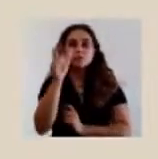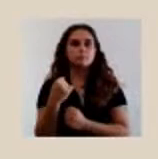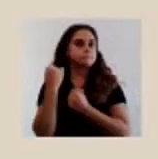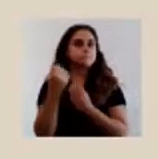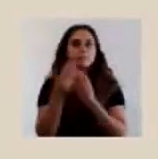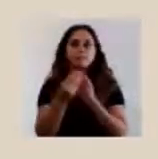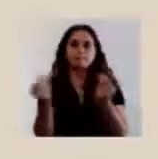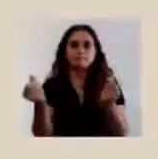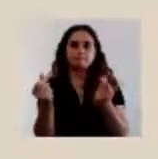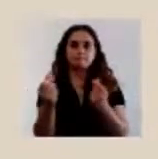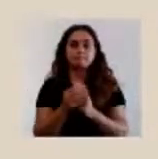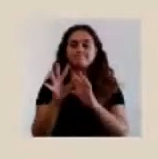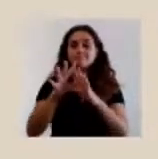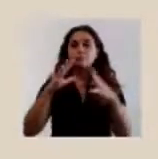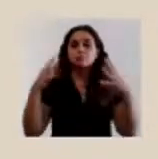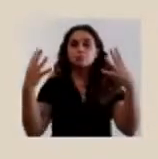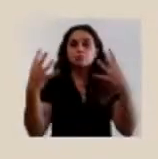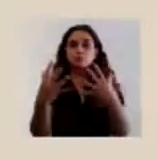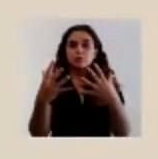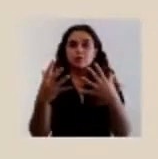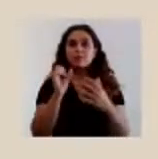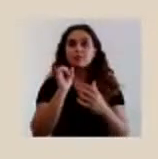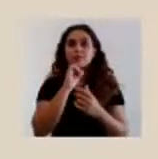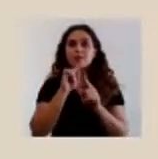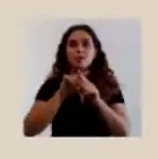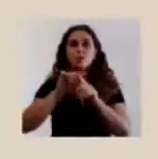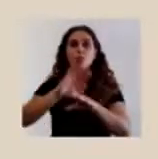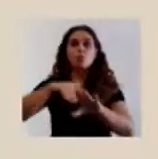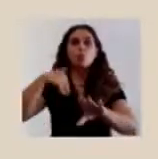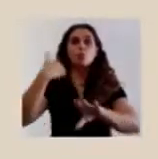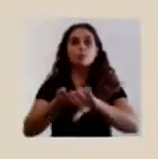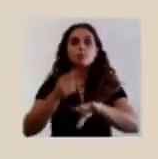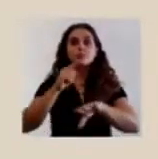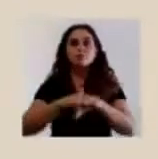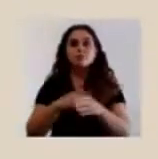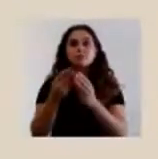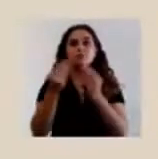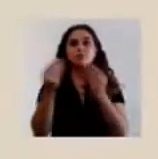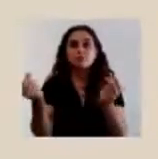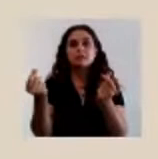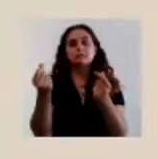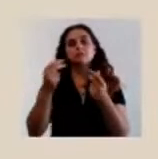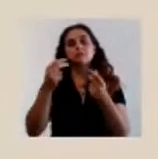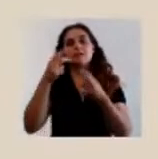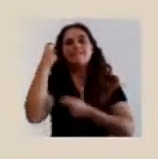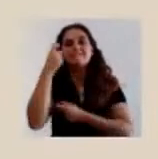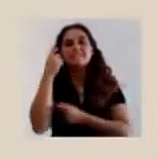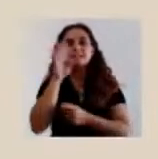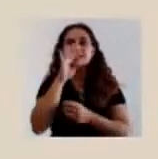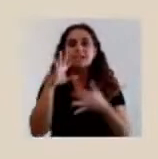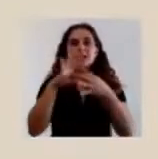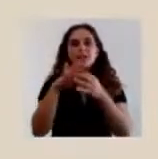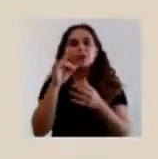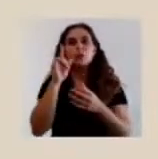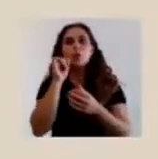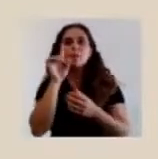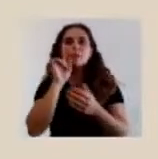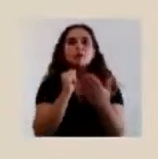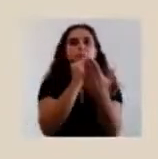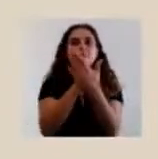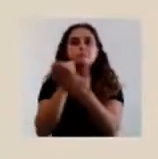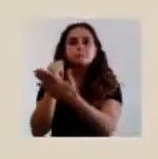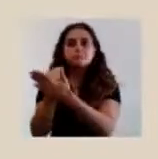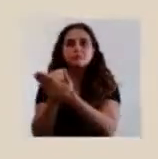riddle. Overall, it takes us double the time to solve a gender stereotype inconsistent riddle than one which conforms